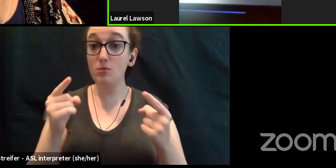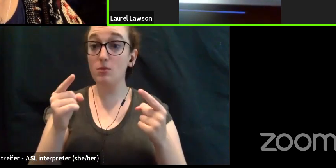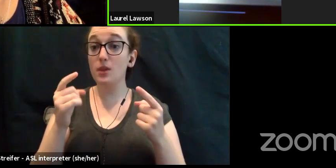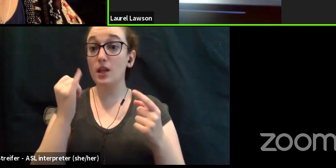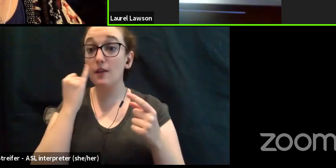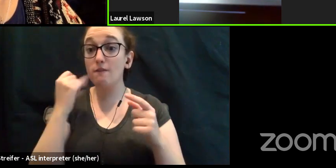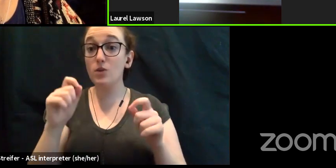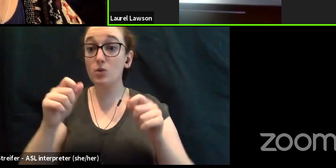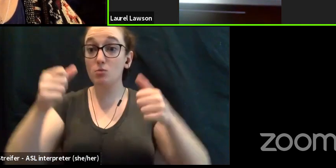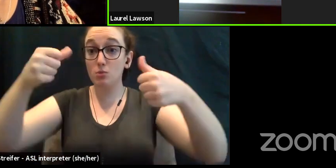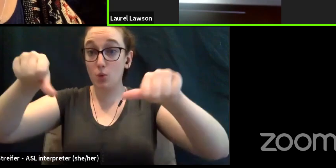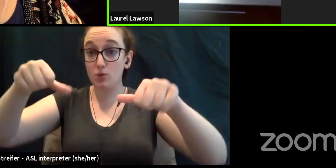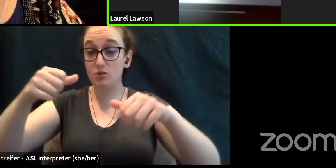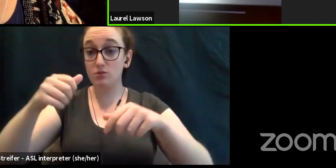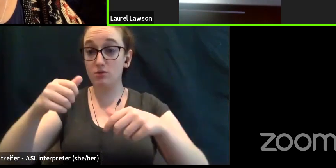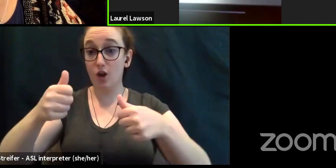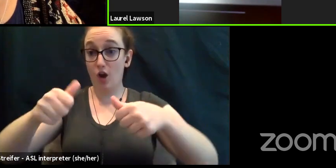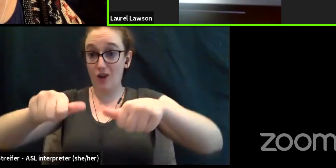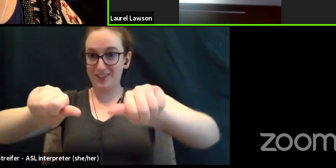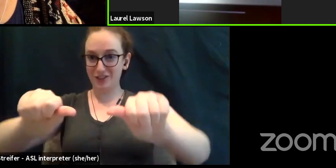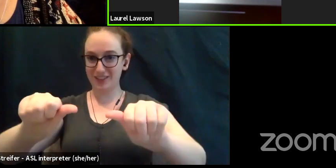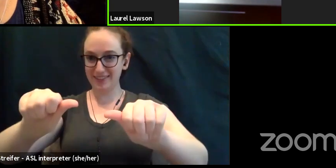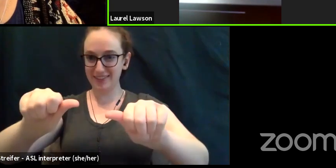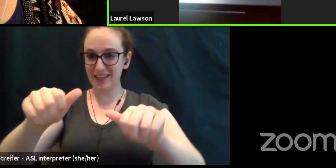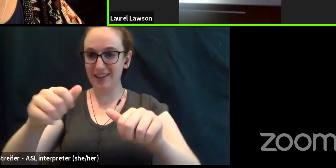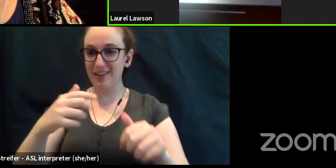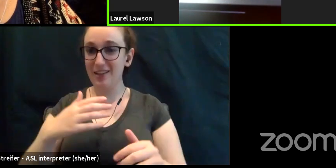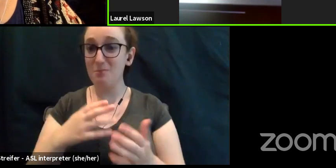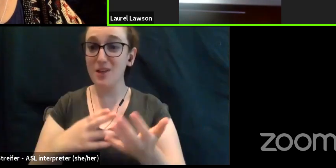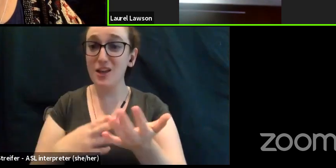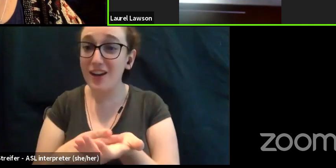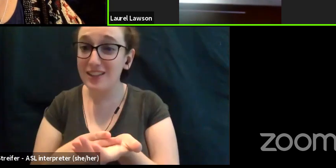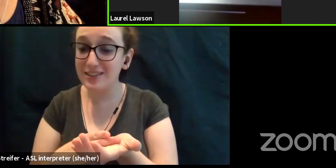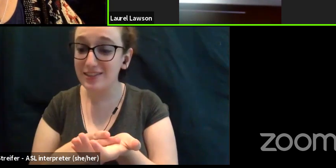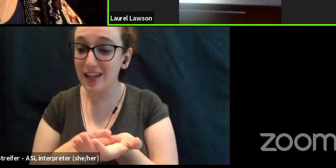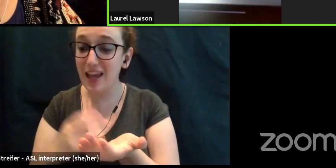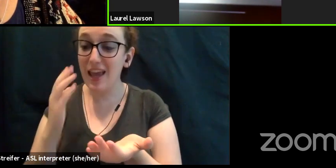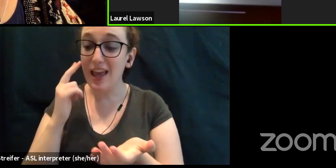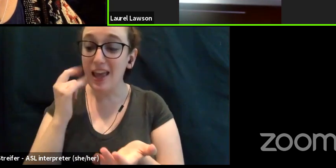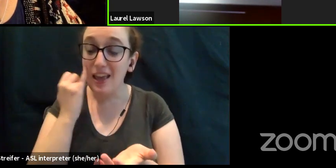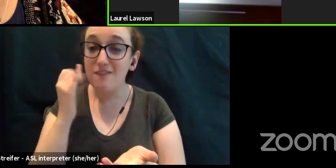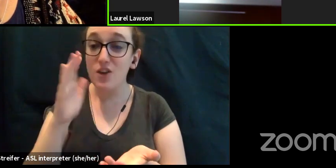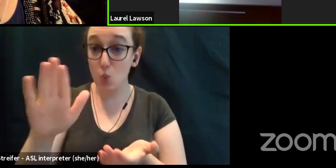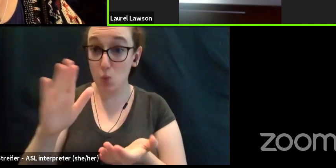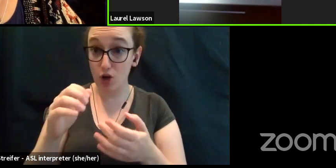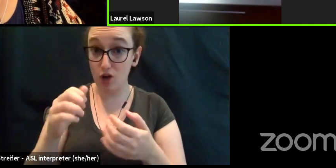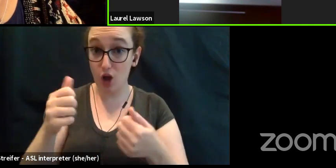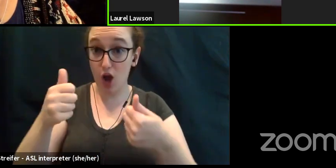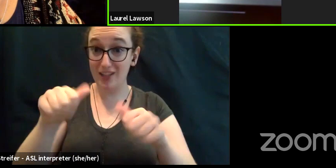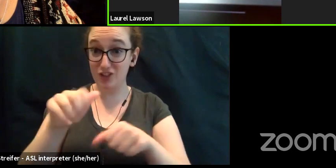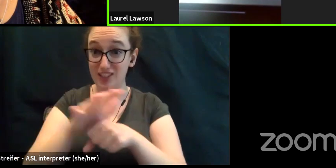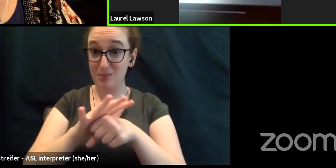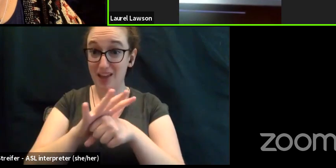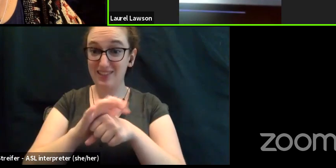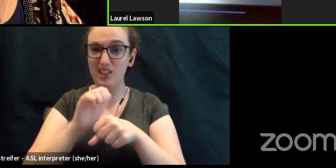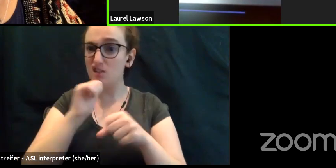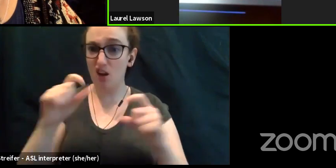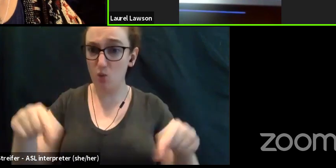announcements, just be honest. If your audition space is not wheelchair accessible, please say